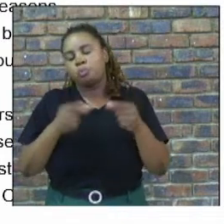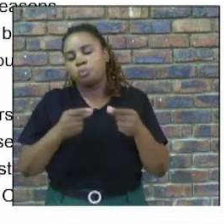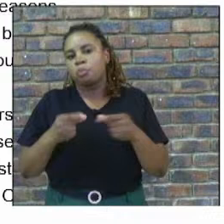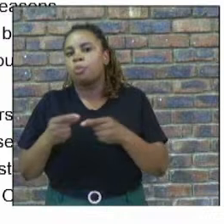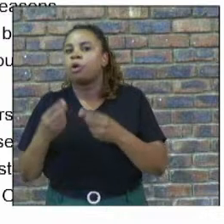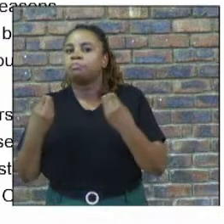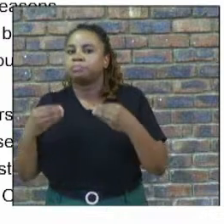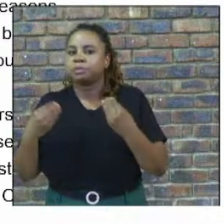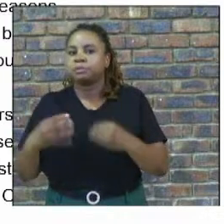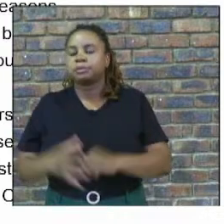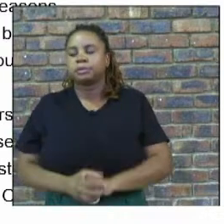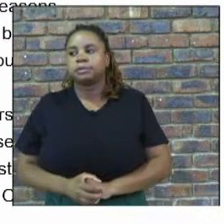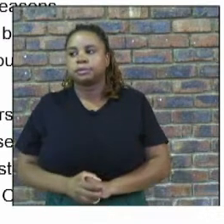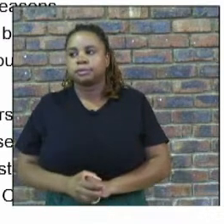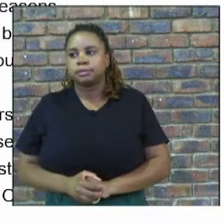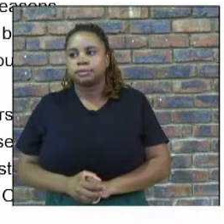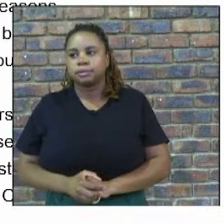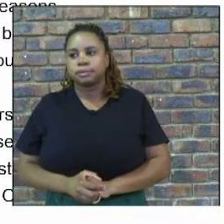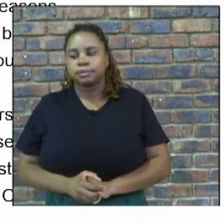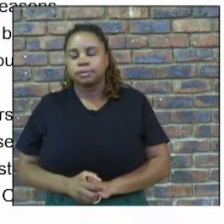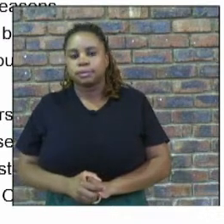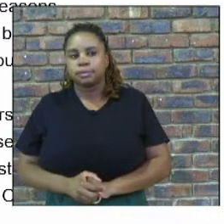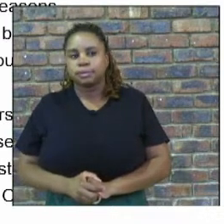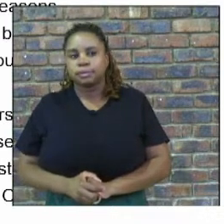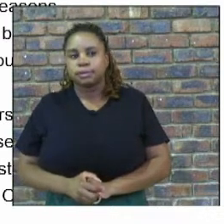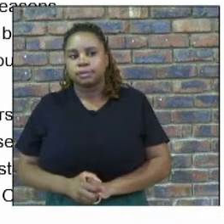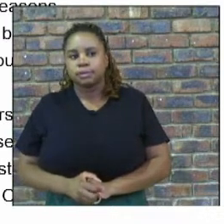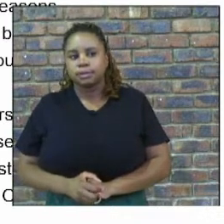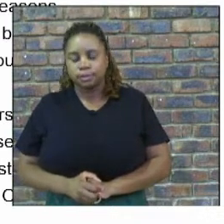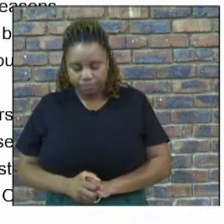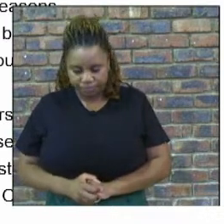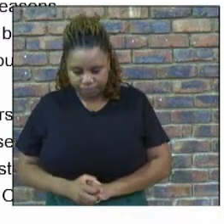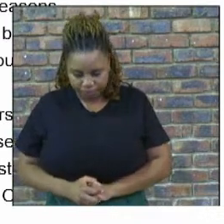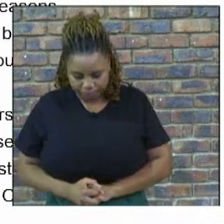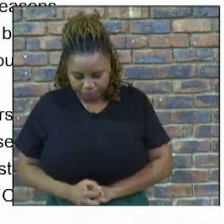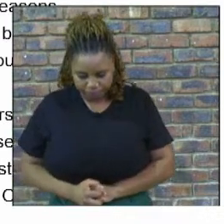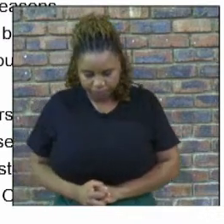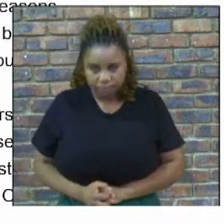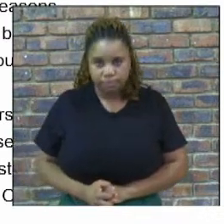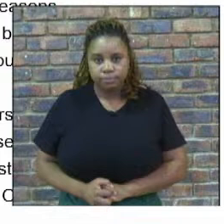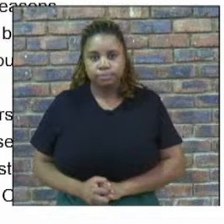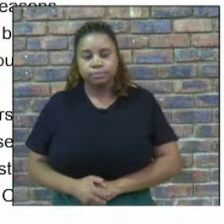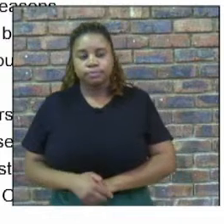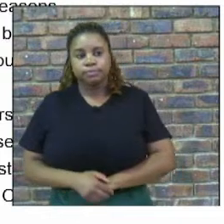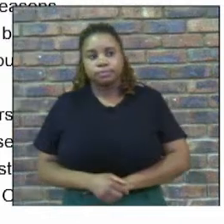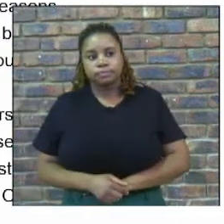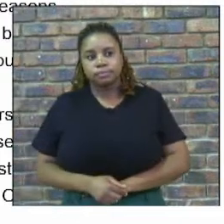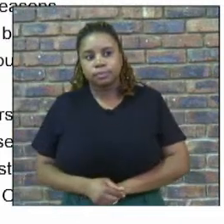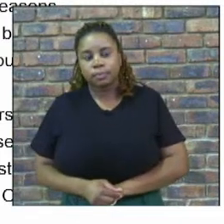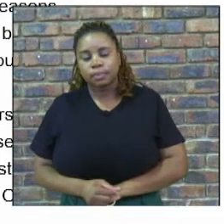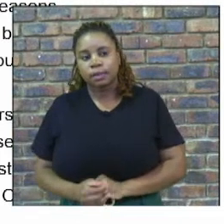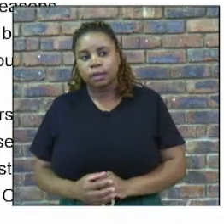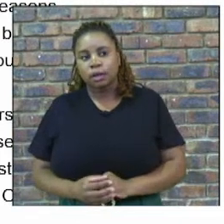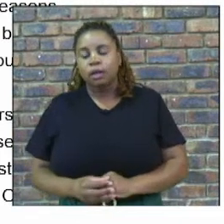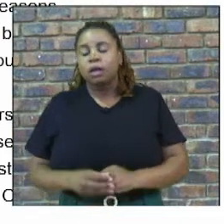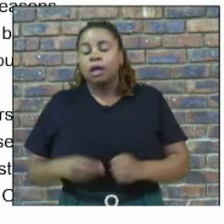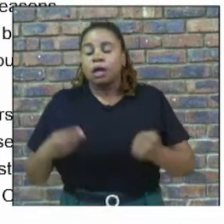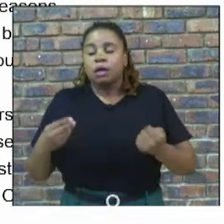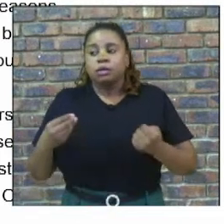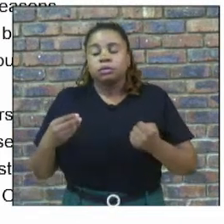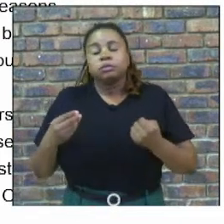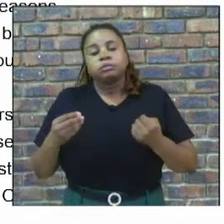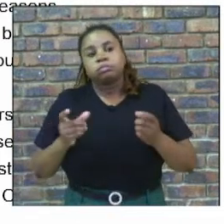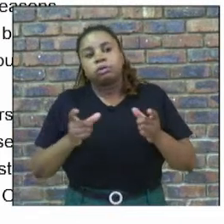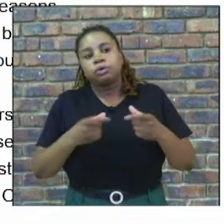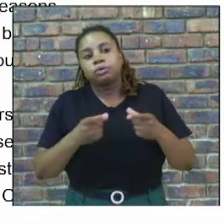late and non-payment of legitimate invoices are a significant reality in the lives of small enterprises across the world,